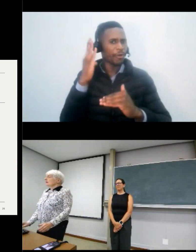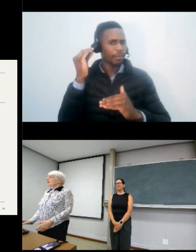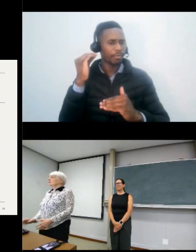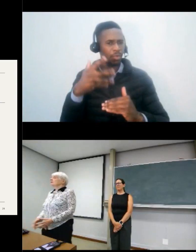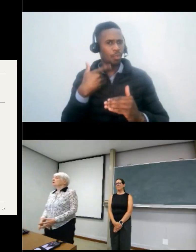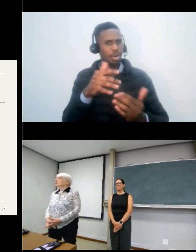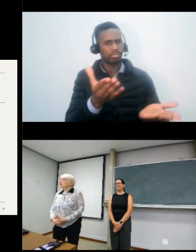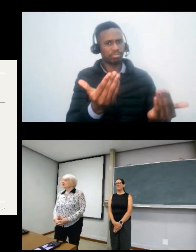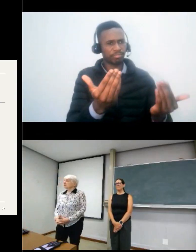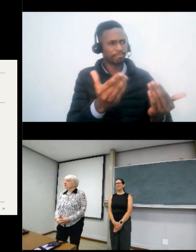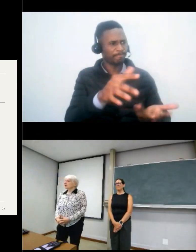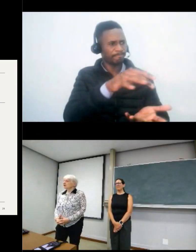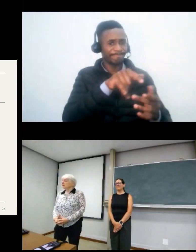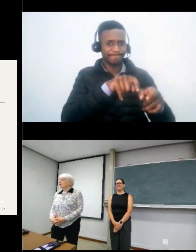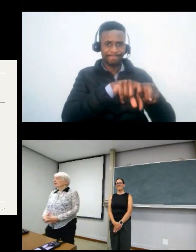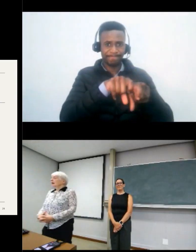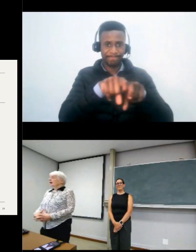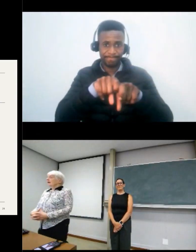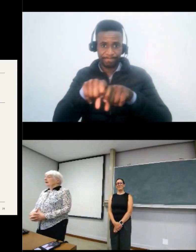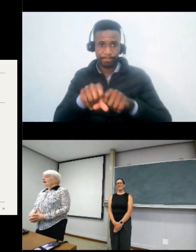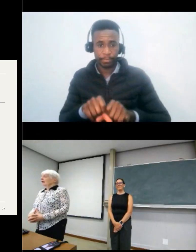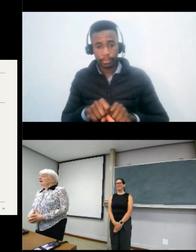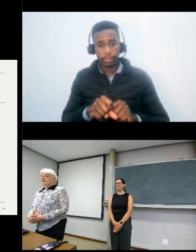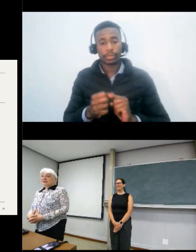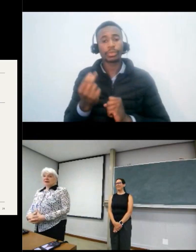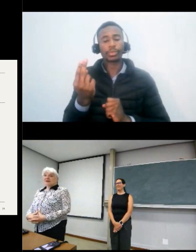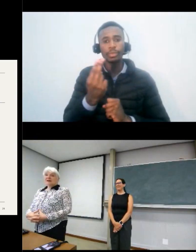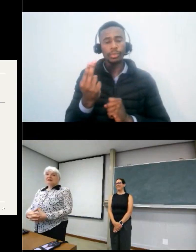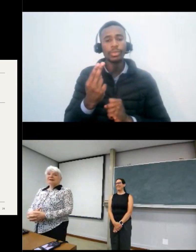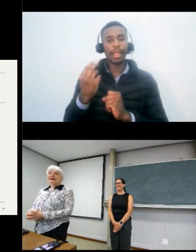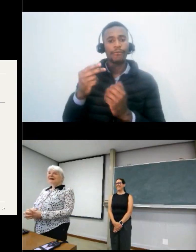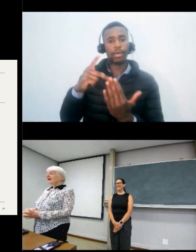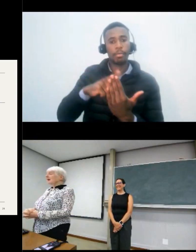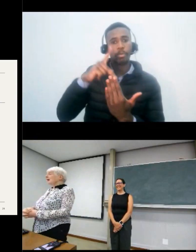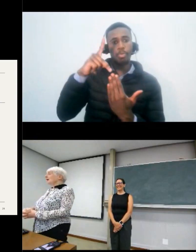And we also have a project started on